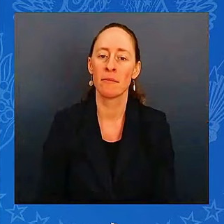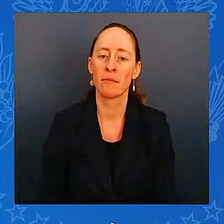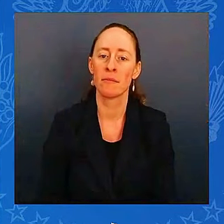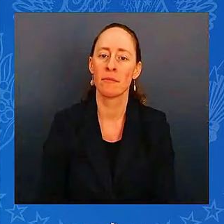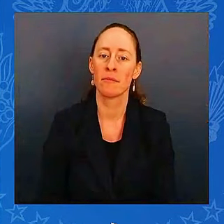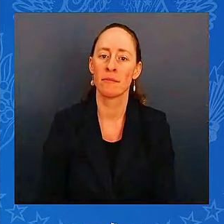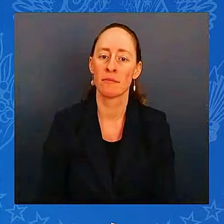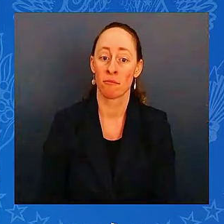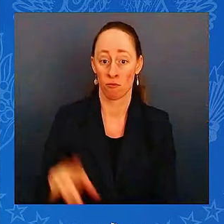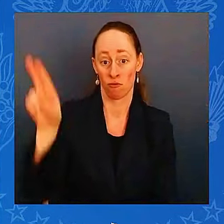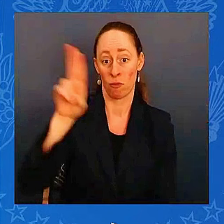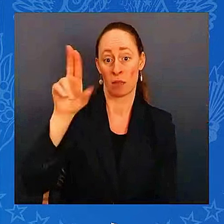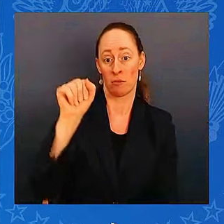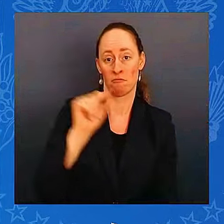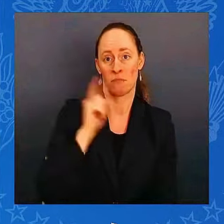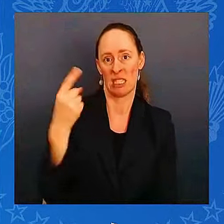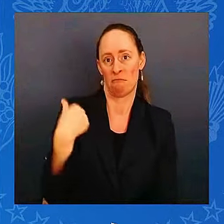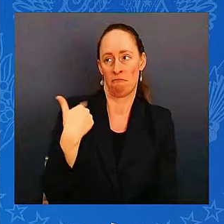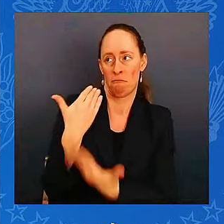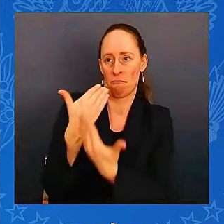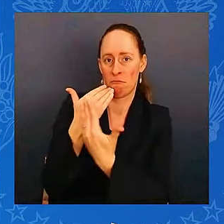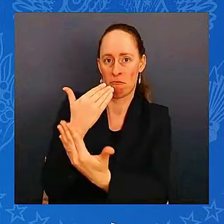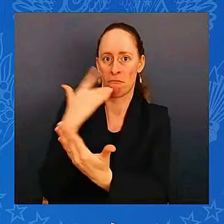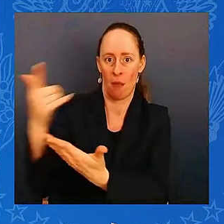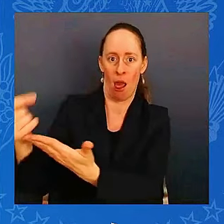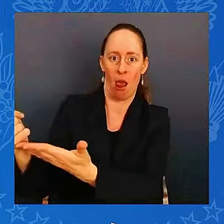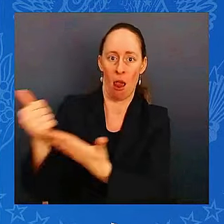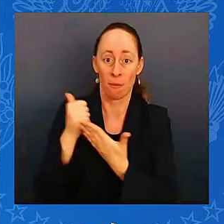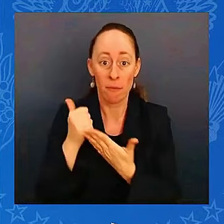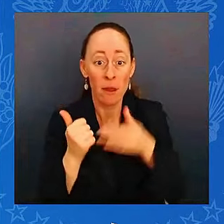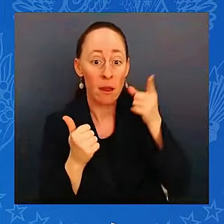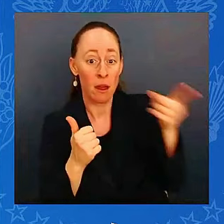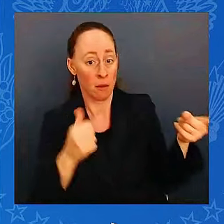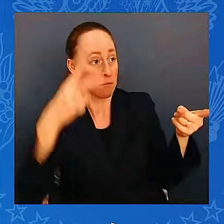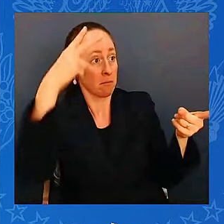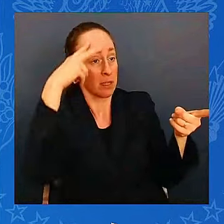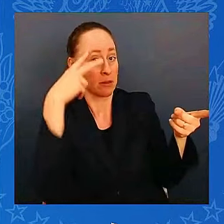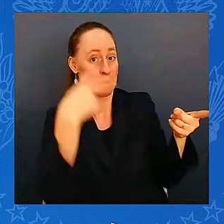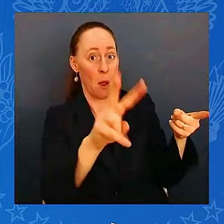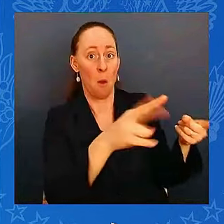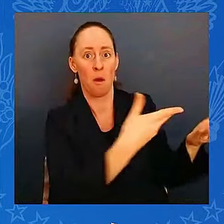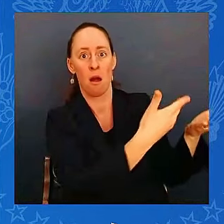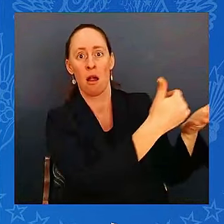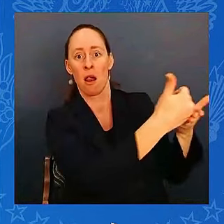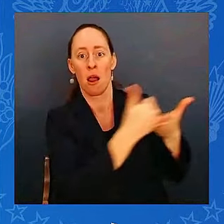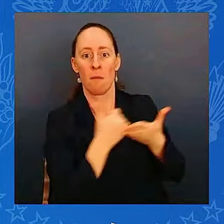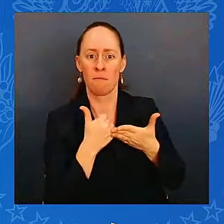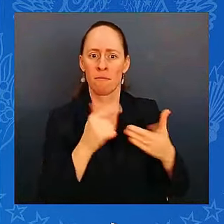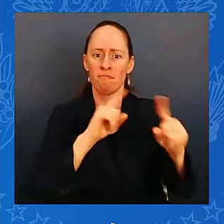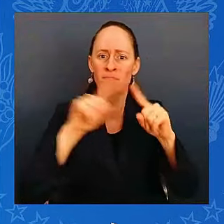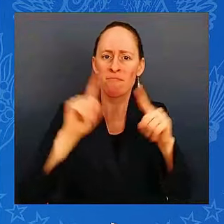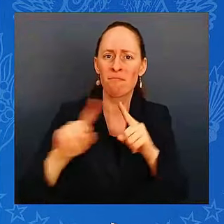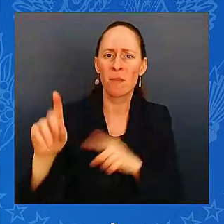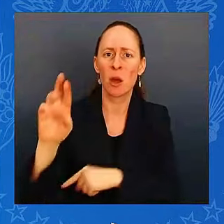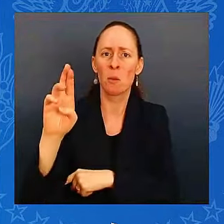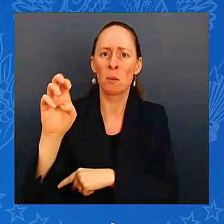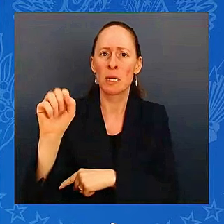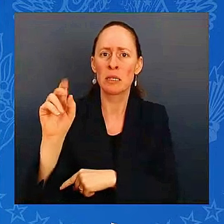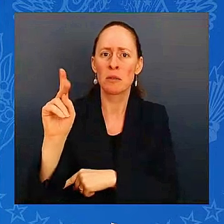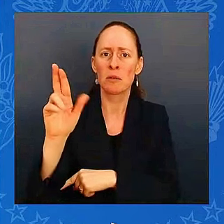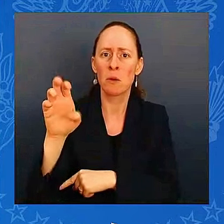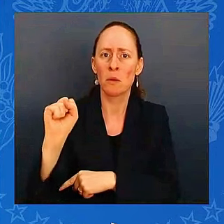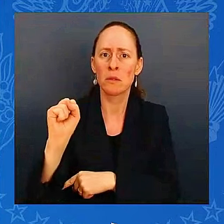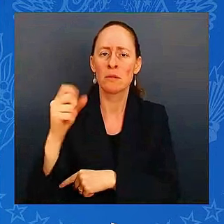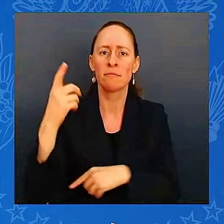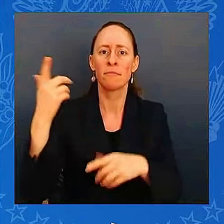and Mexico, allies that have provided us with resources, expertise, and technical assistance, for which we express our deep